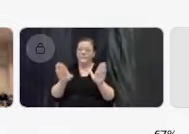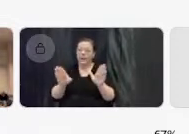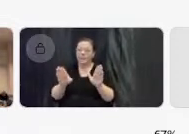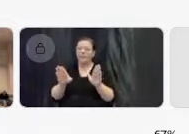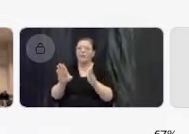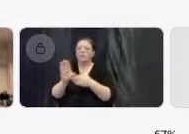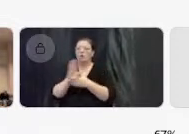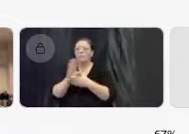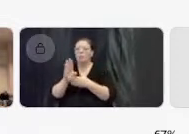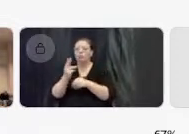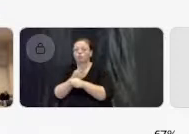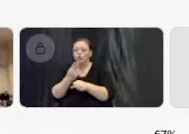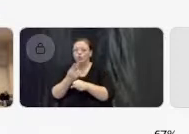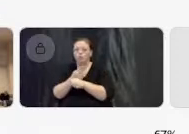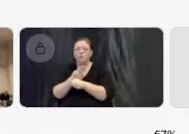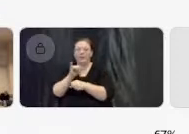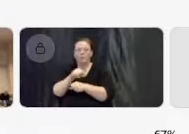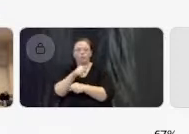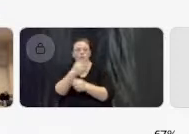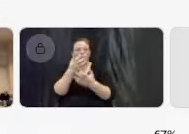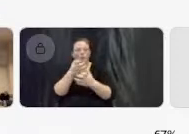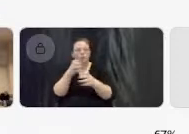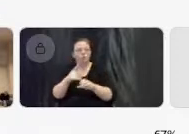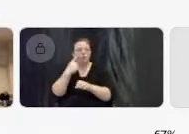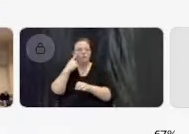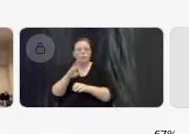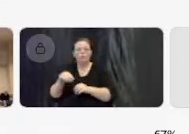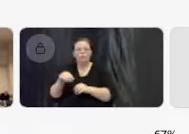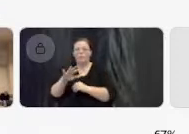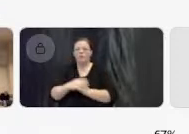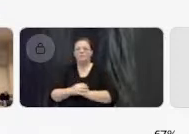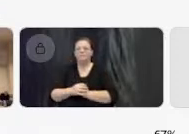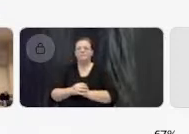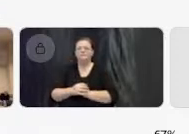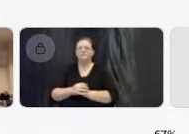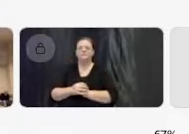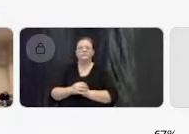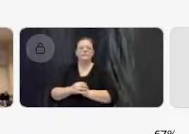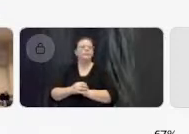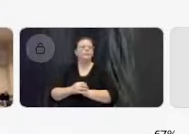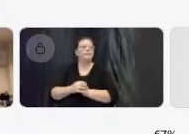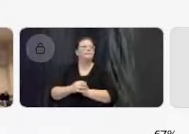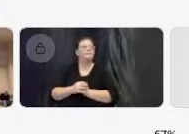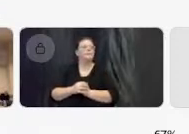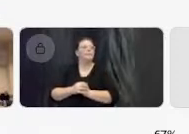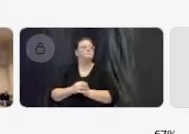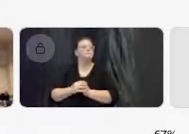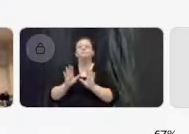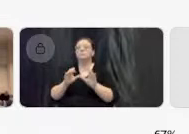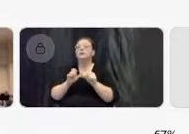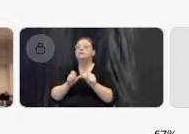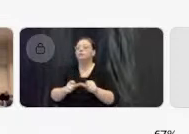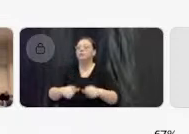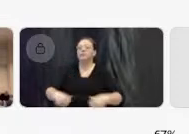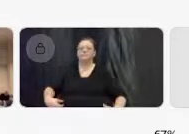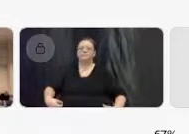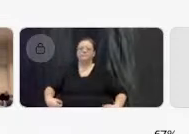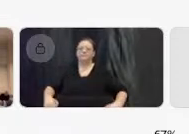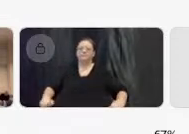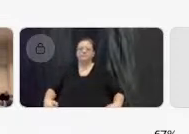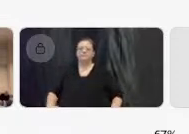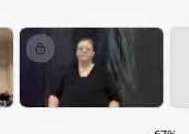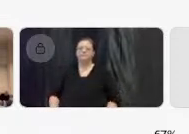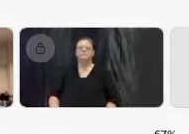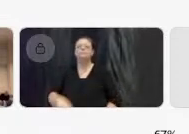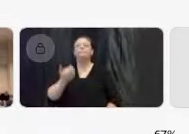commercial use, which is what she wants to use this property for. Continuing here.